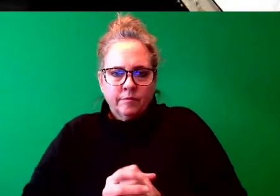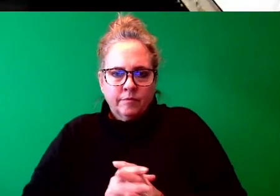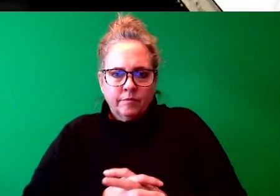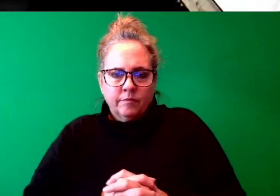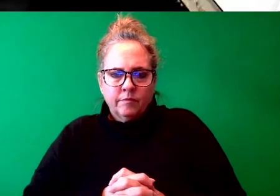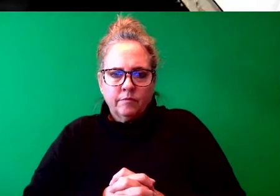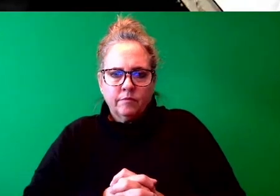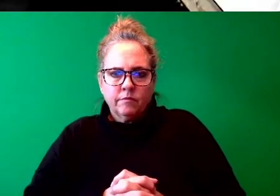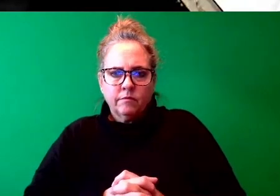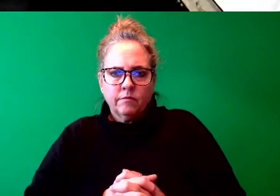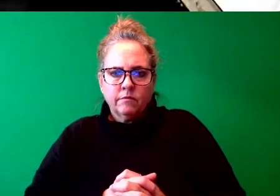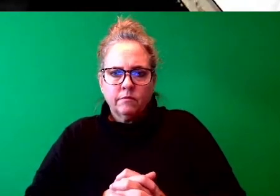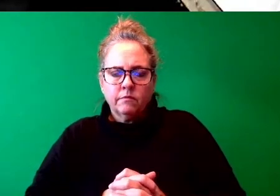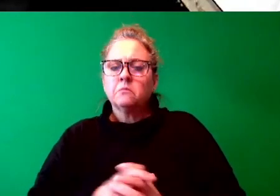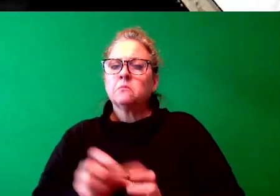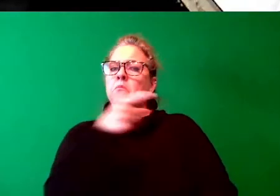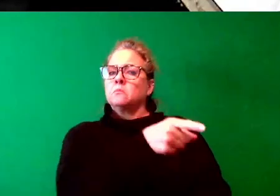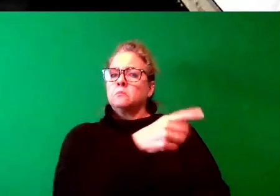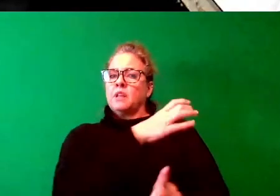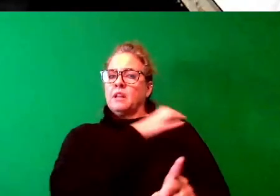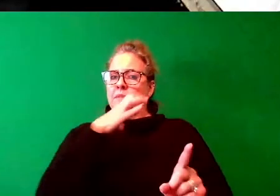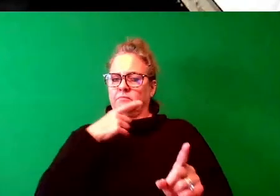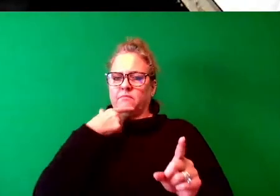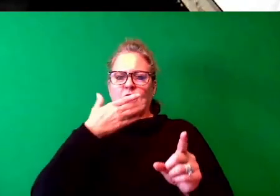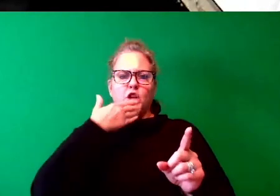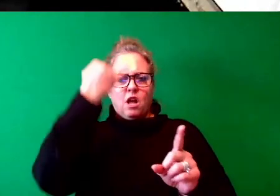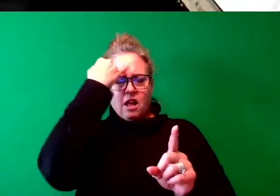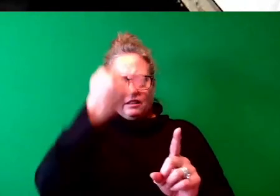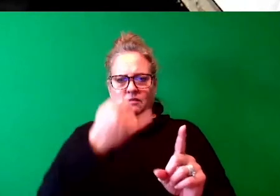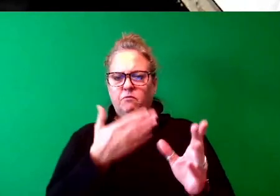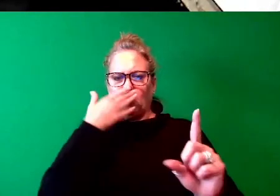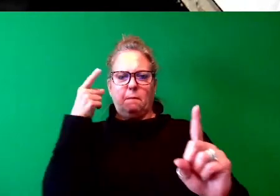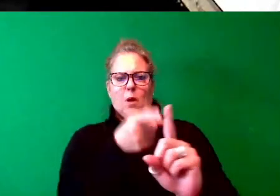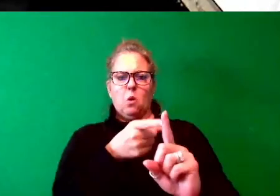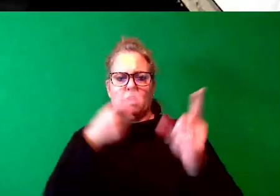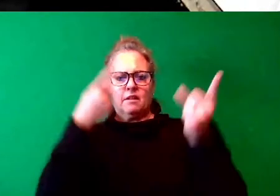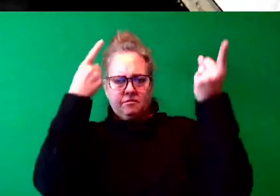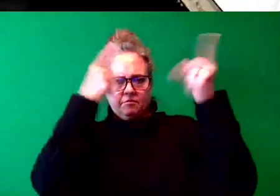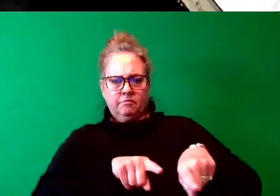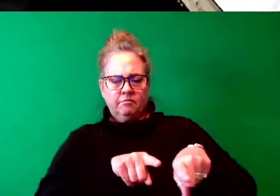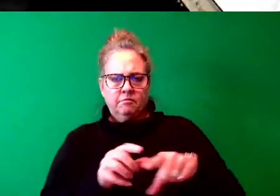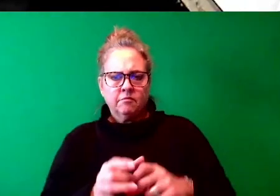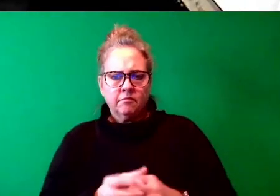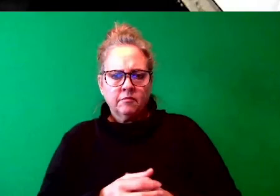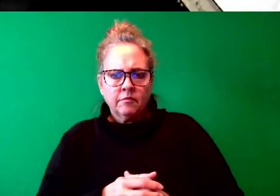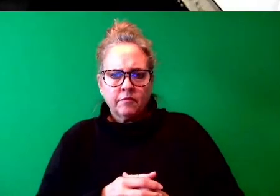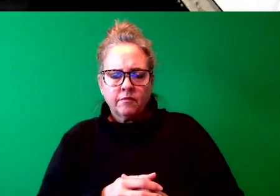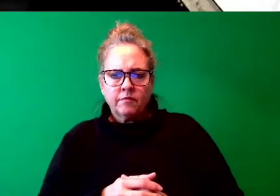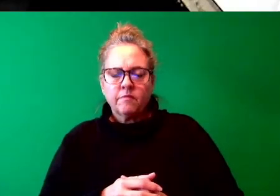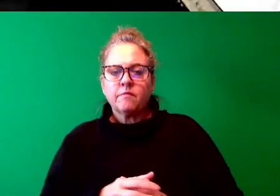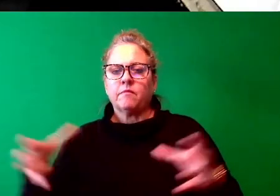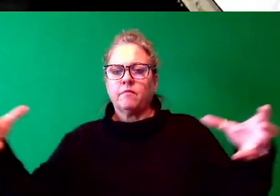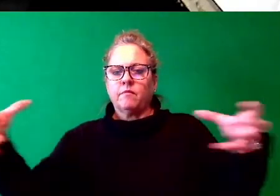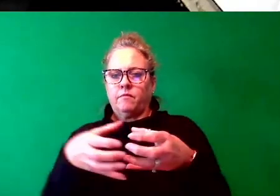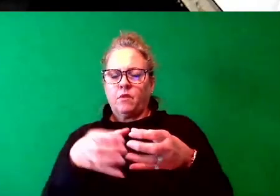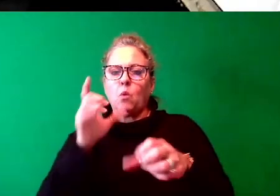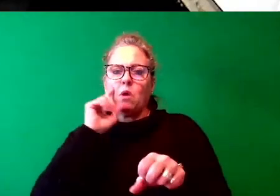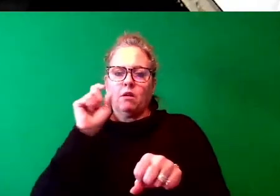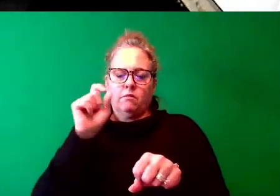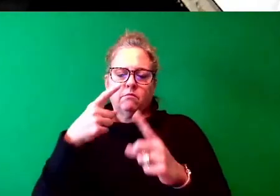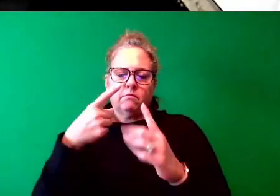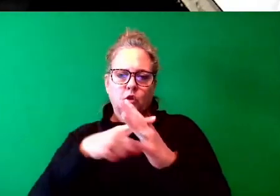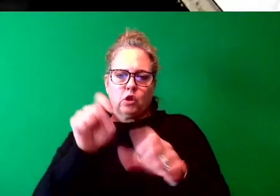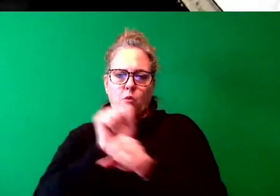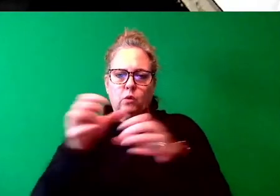session. Let's do that, and we'll talk about budget to start with. But I'm gonna hold in abeyance this idea